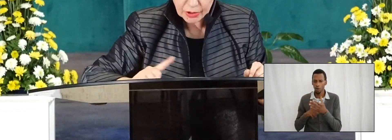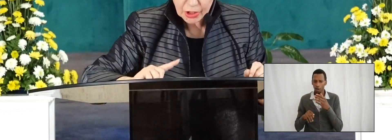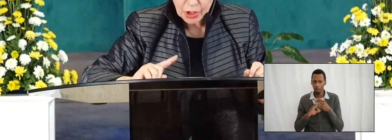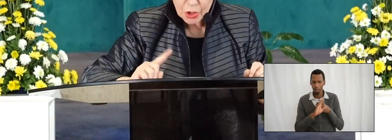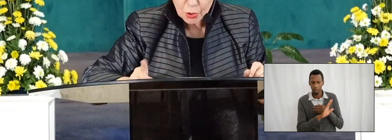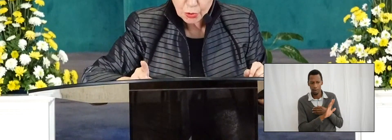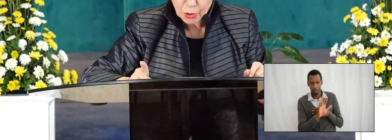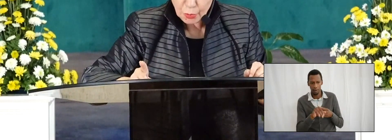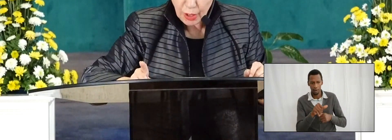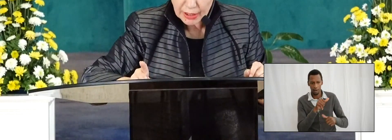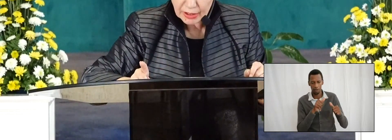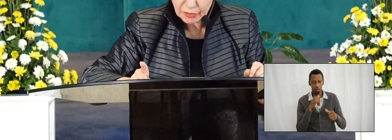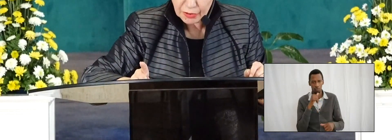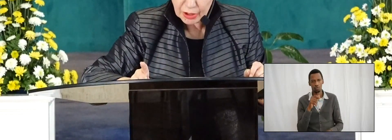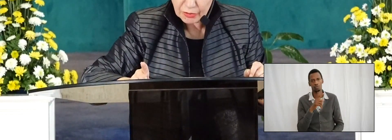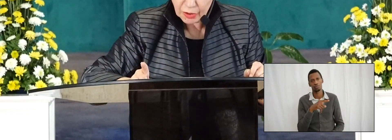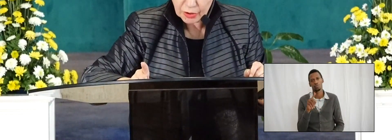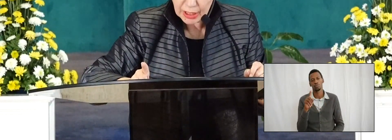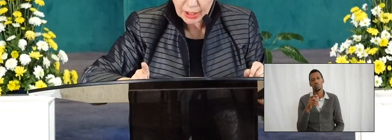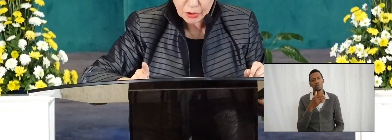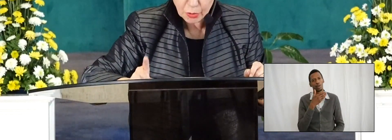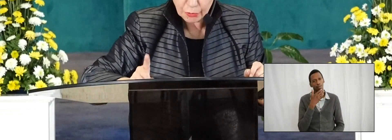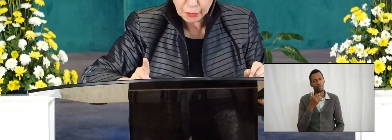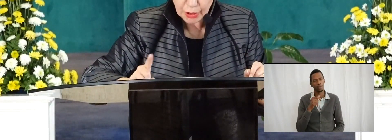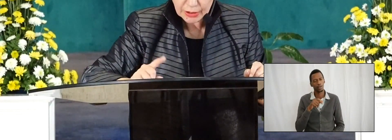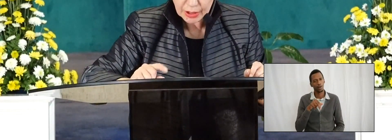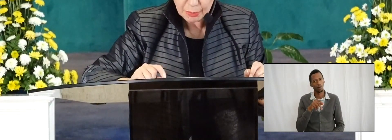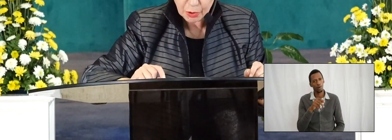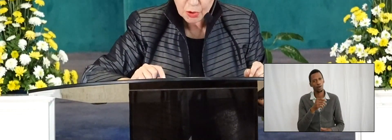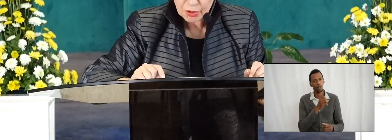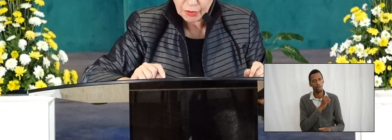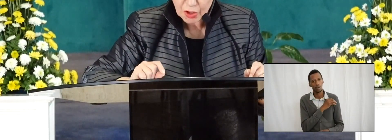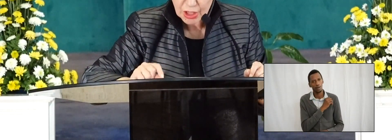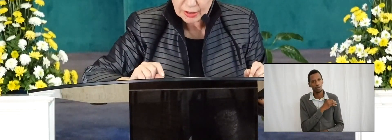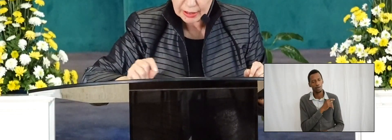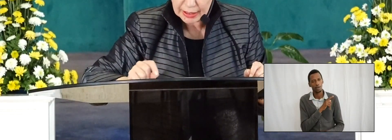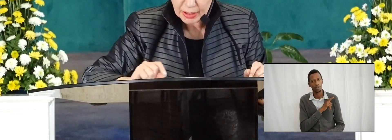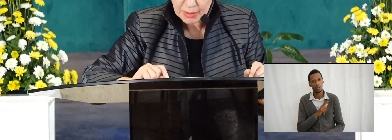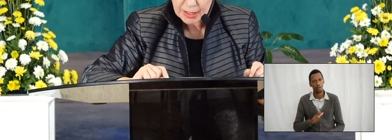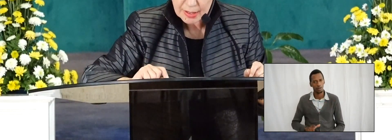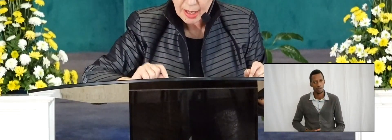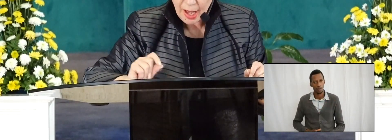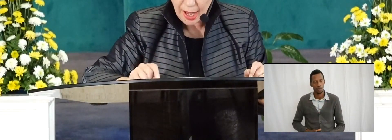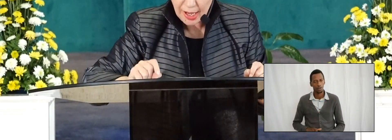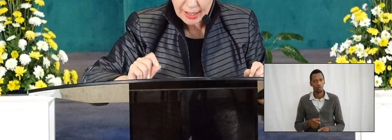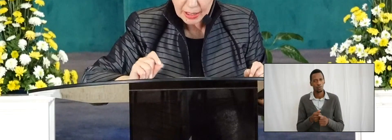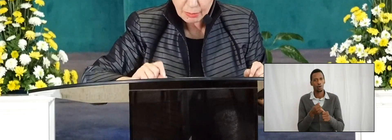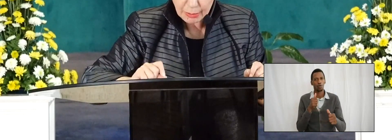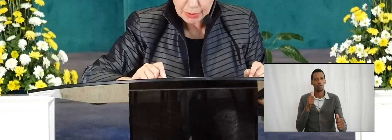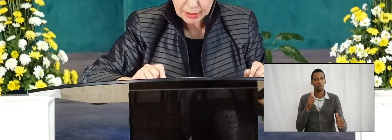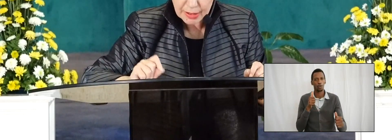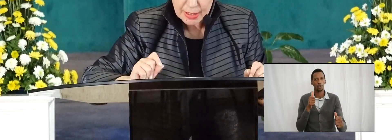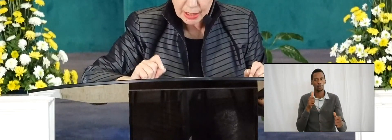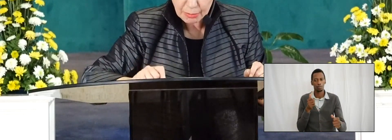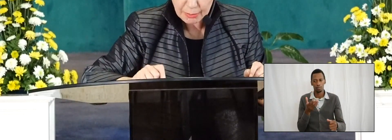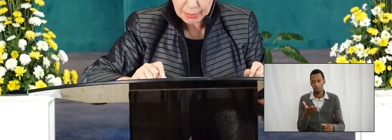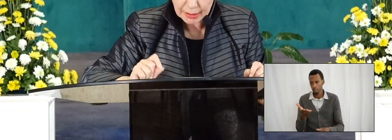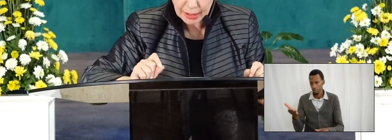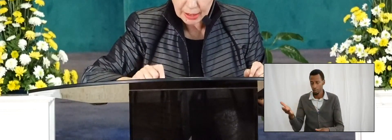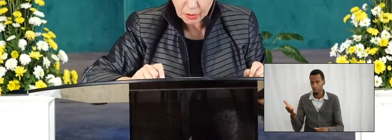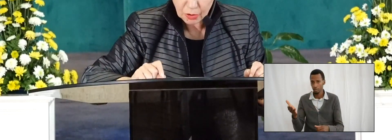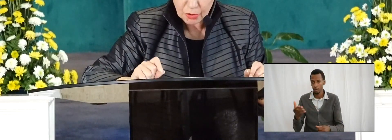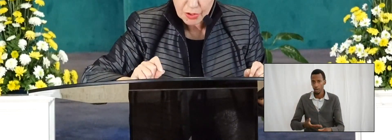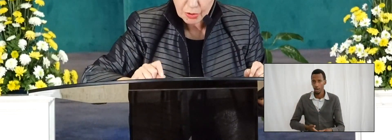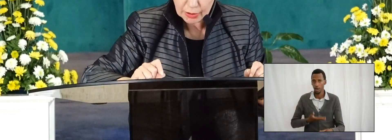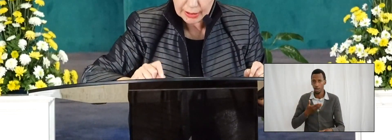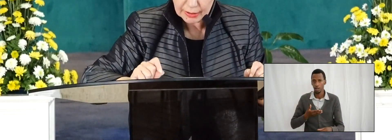not right. Shouldn't you walk in the fear of our God to avoid the reproach of our Gentile enemies? I and my brothers and my